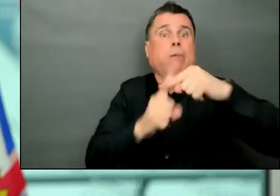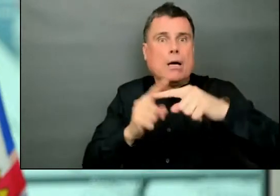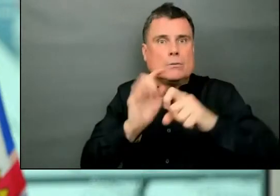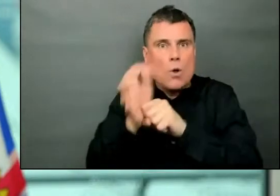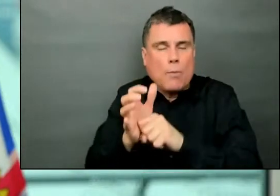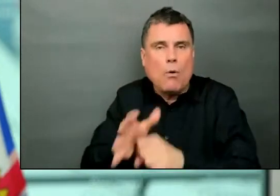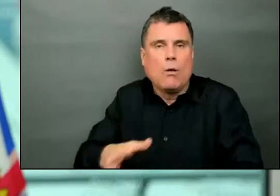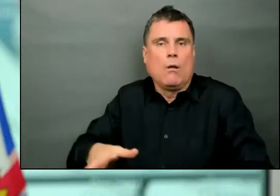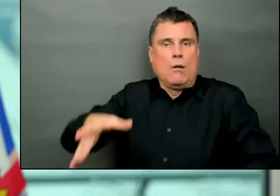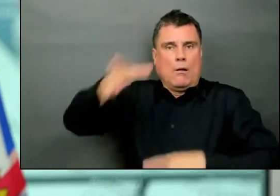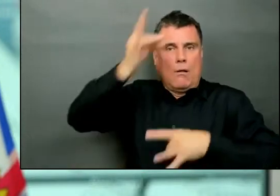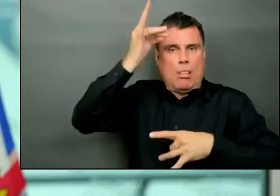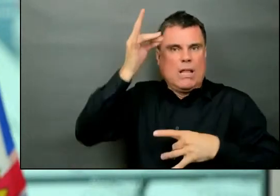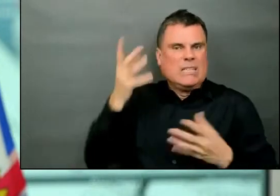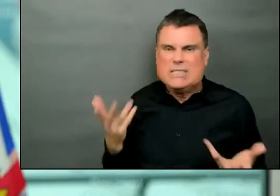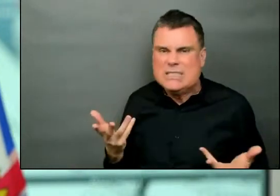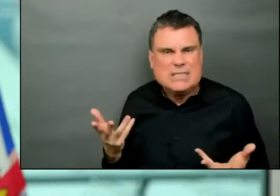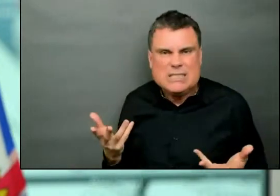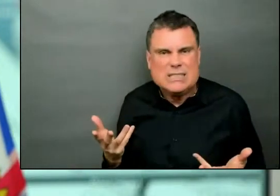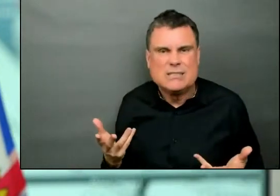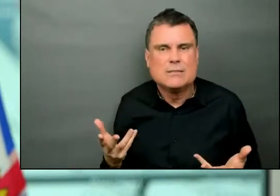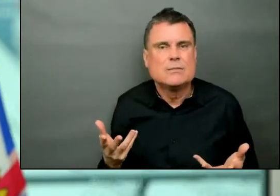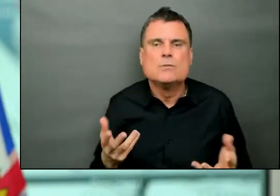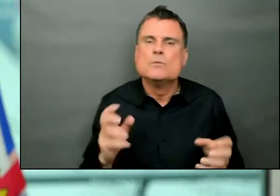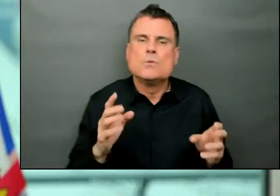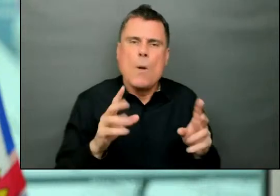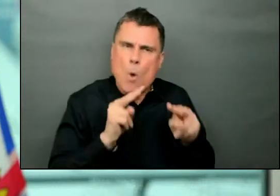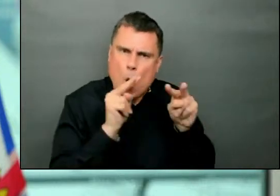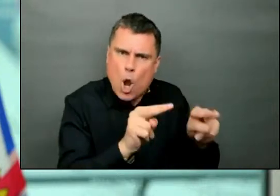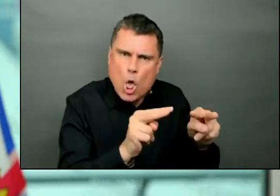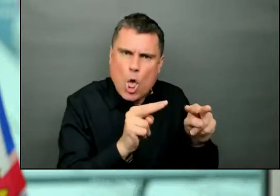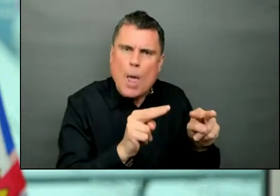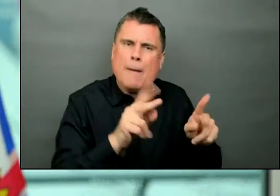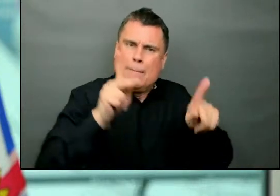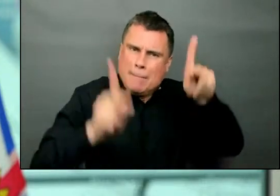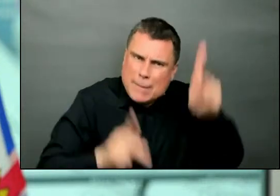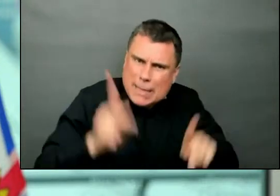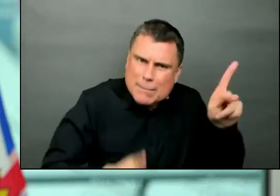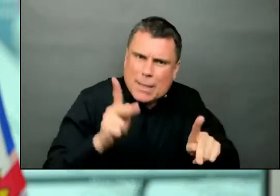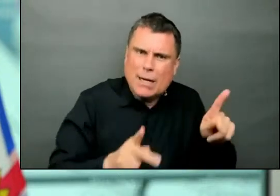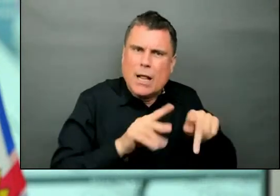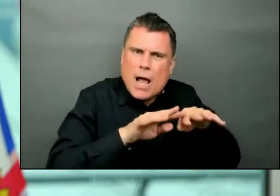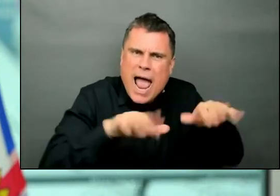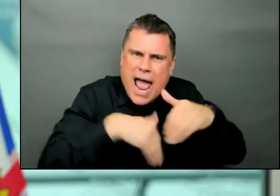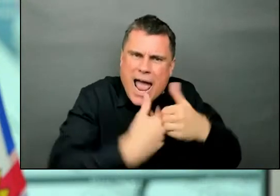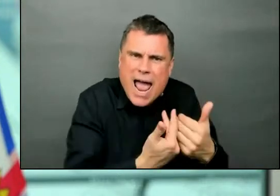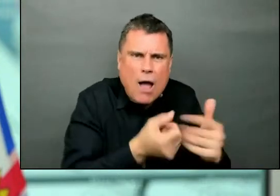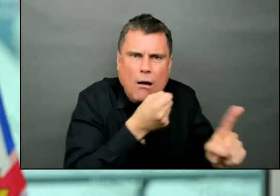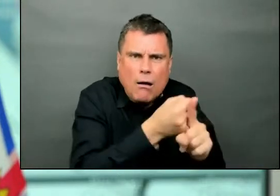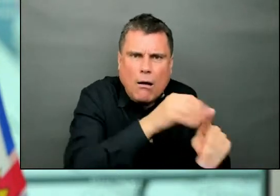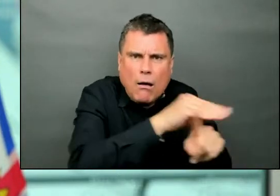the conditions and the community transmission that we're seeing in some communities.